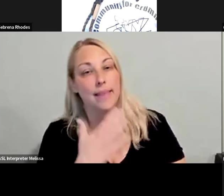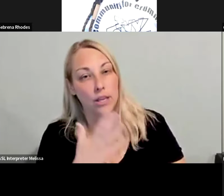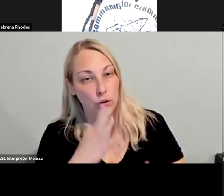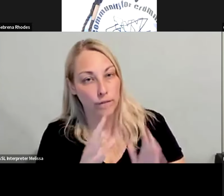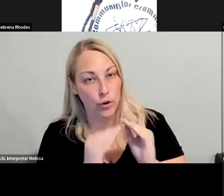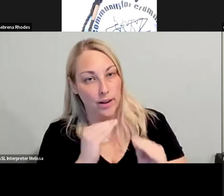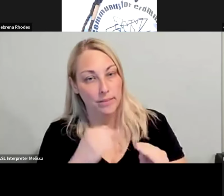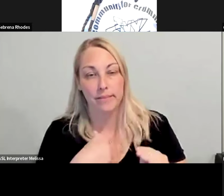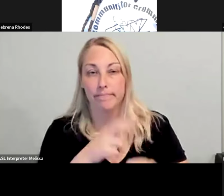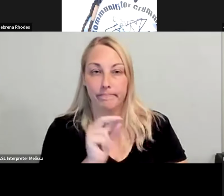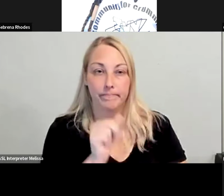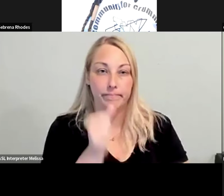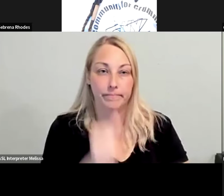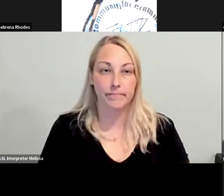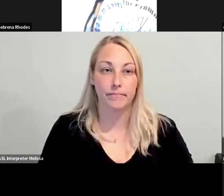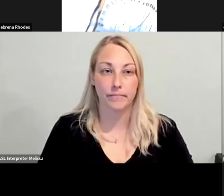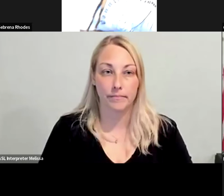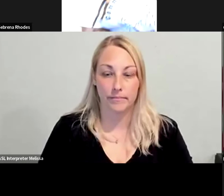know you were not in roll call. Thank you.